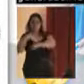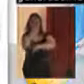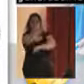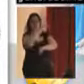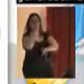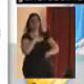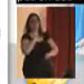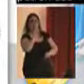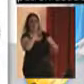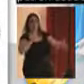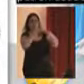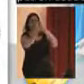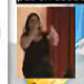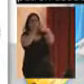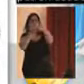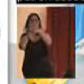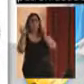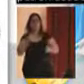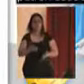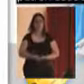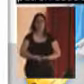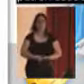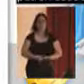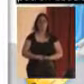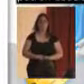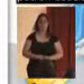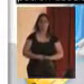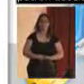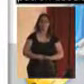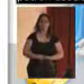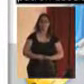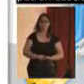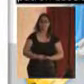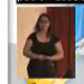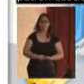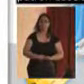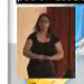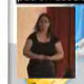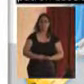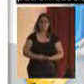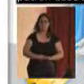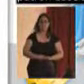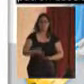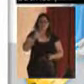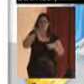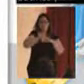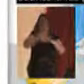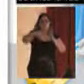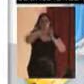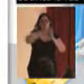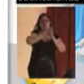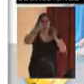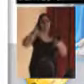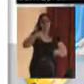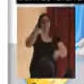generator generates the template that this person should use for that specific content. Regarding the characteristics